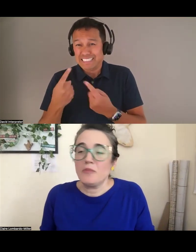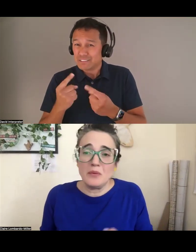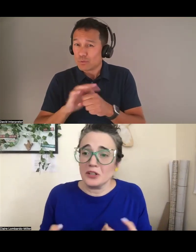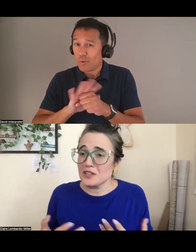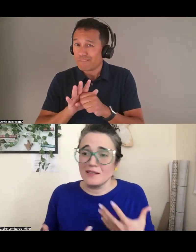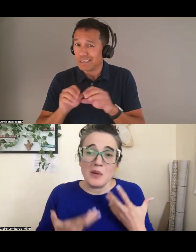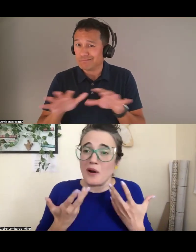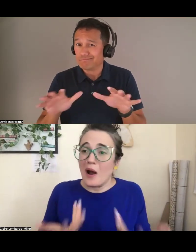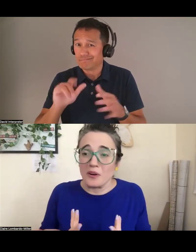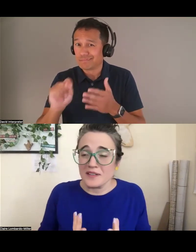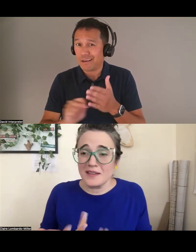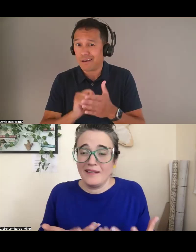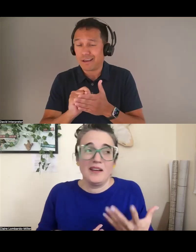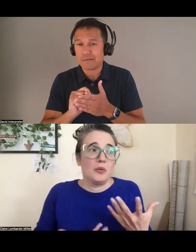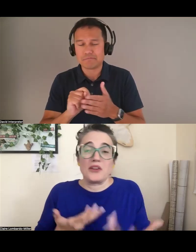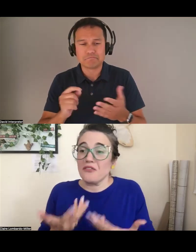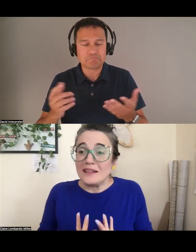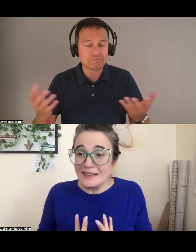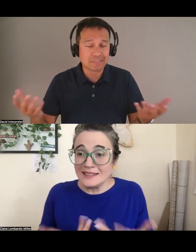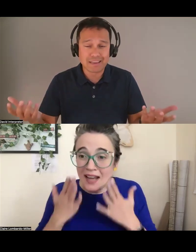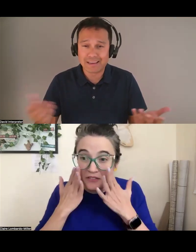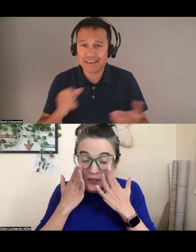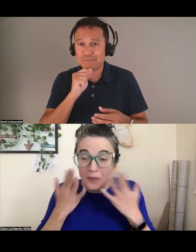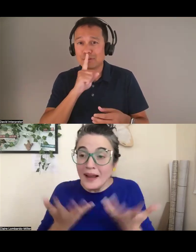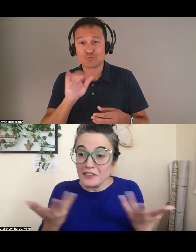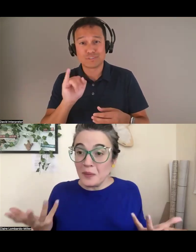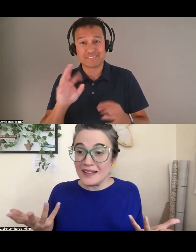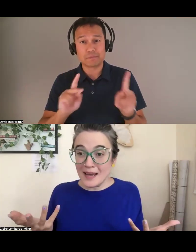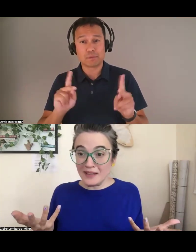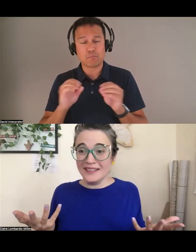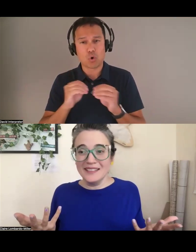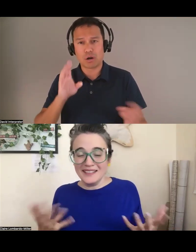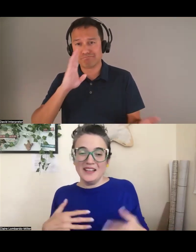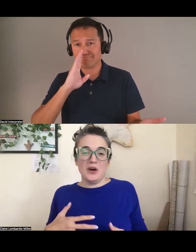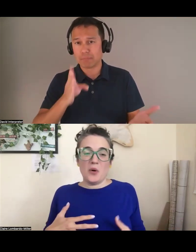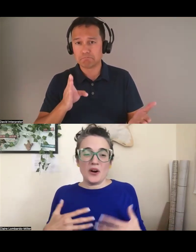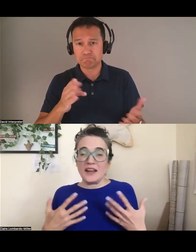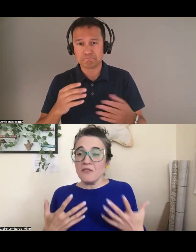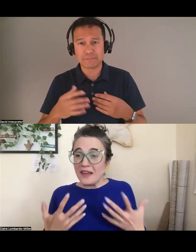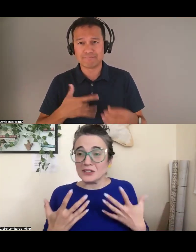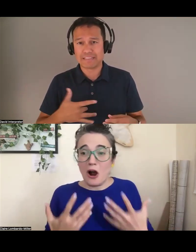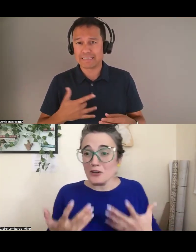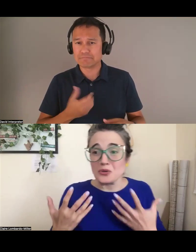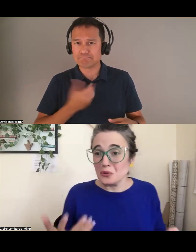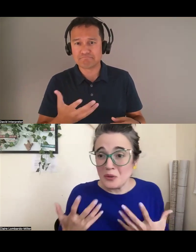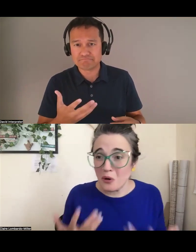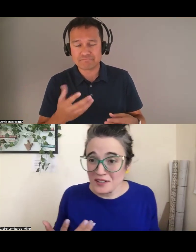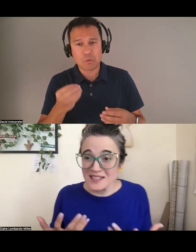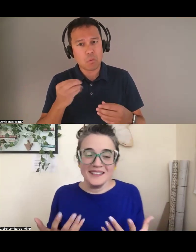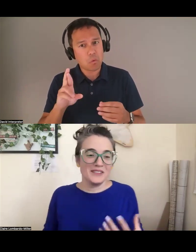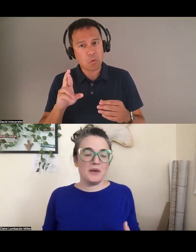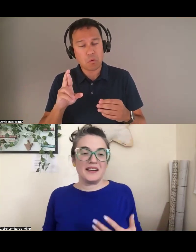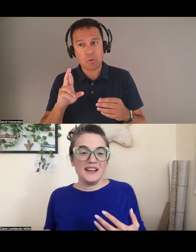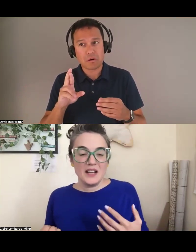don't know if people are just a lot more outwards with their feelings after coming out of a pandemic or if things are truly